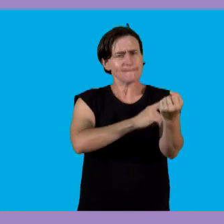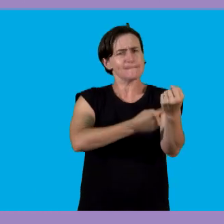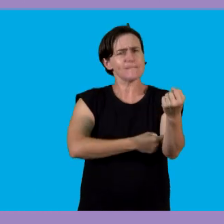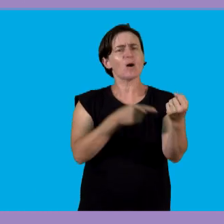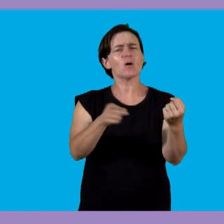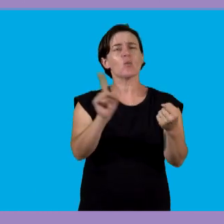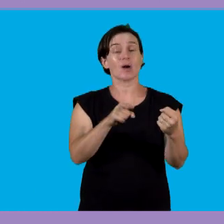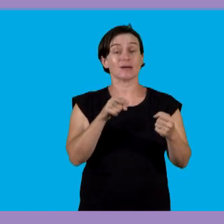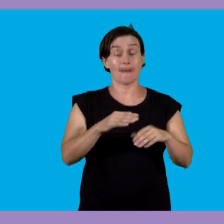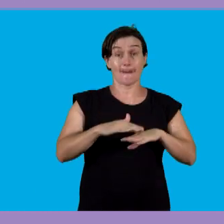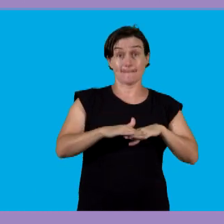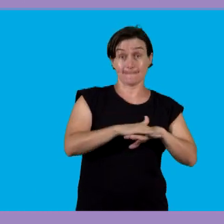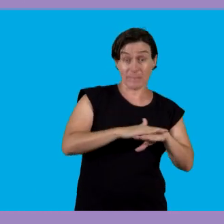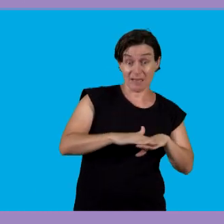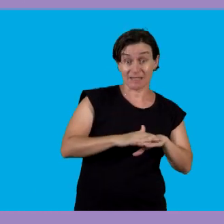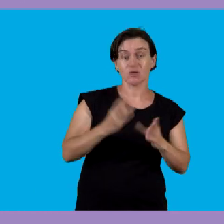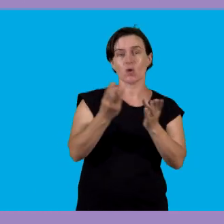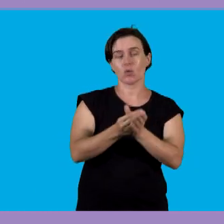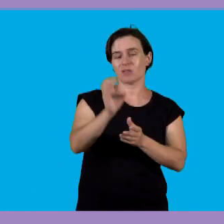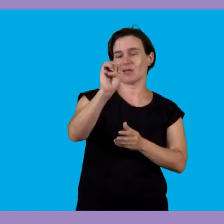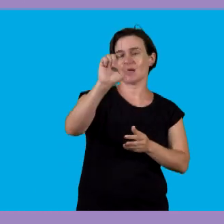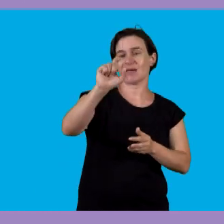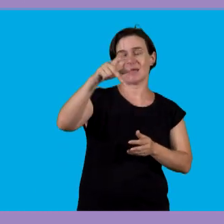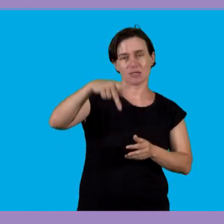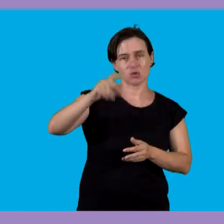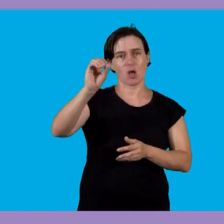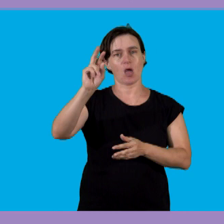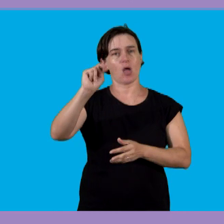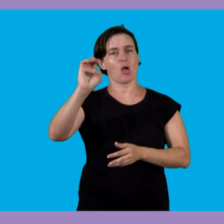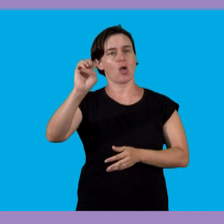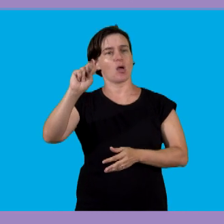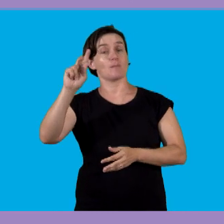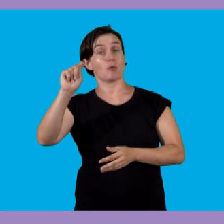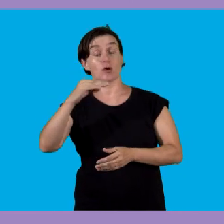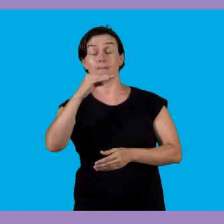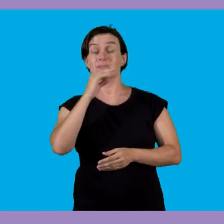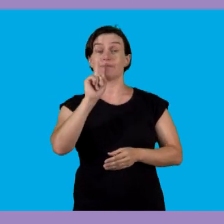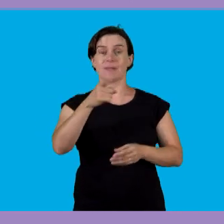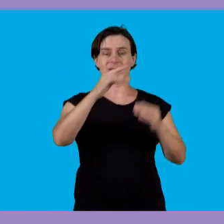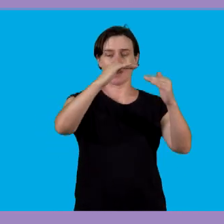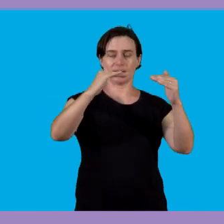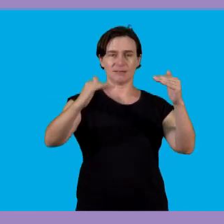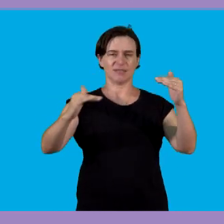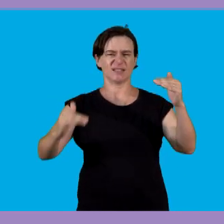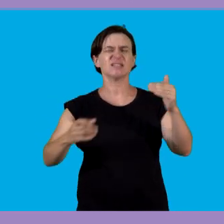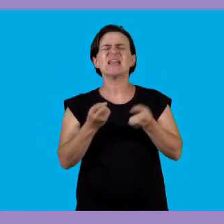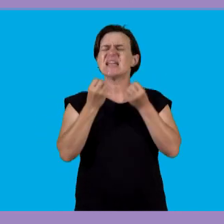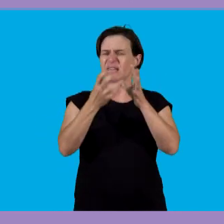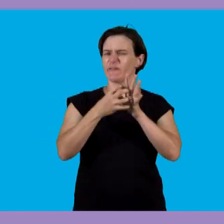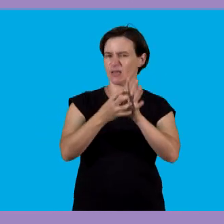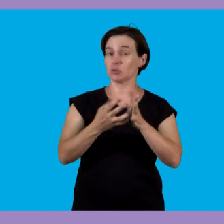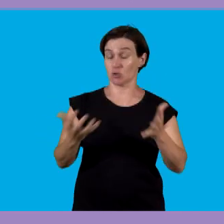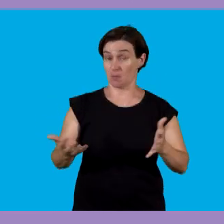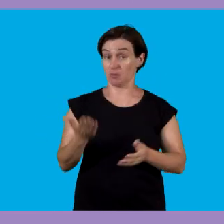power is a base and an exponent. So we need to make sure that those exponents are in descending order. Let's look at